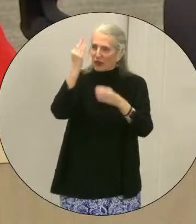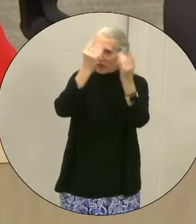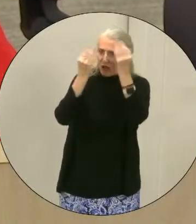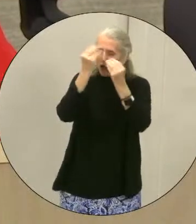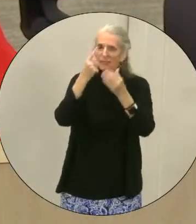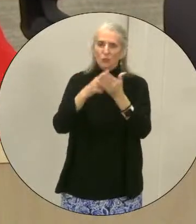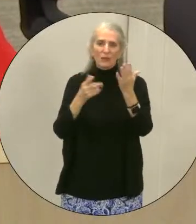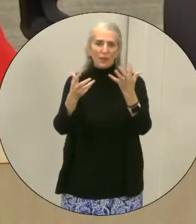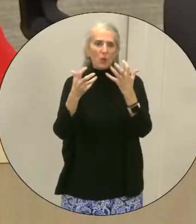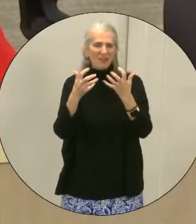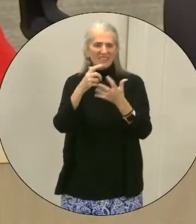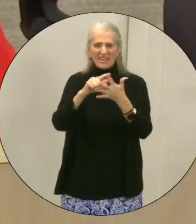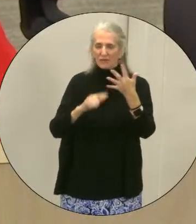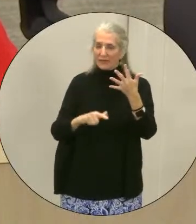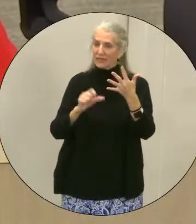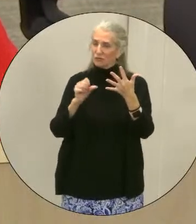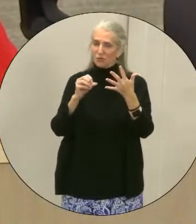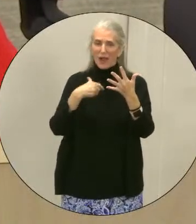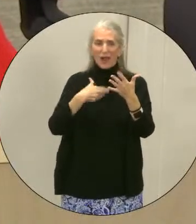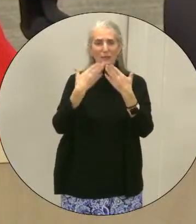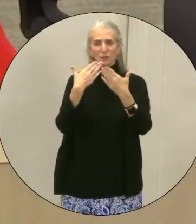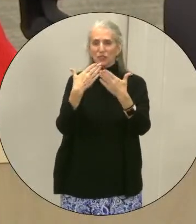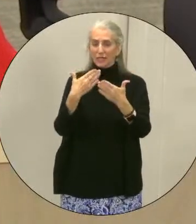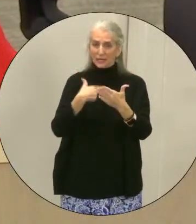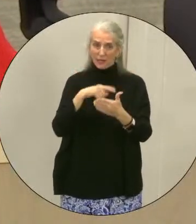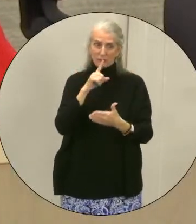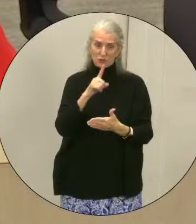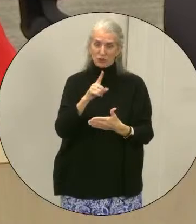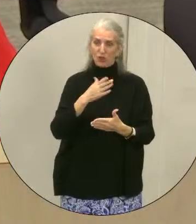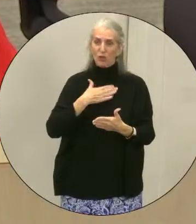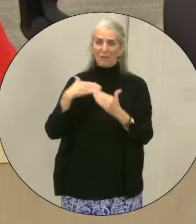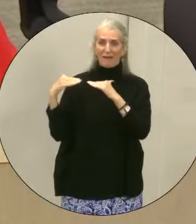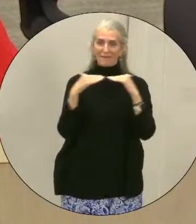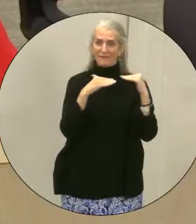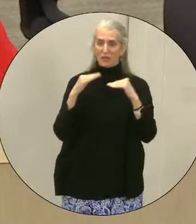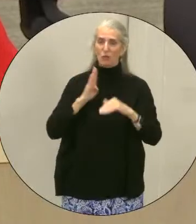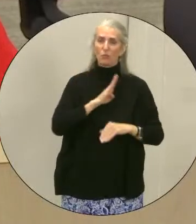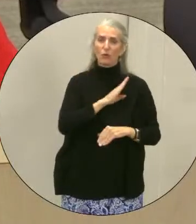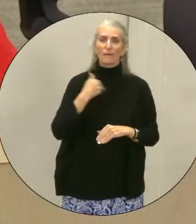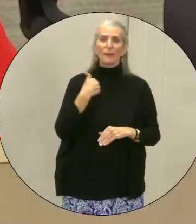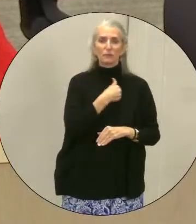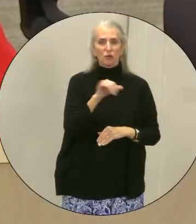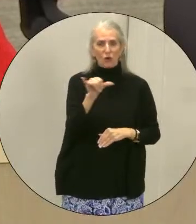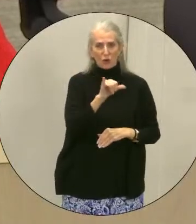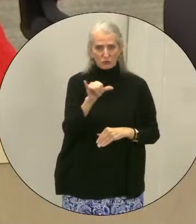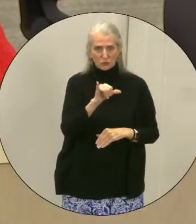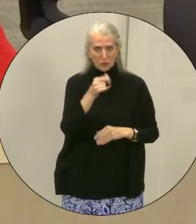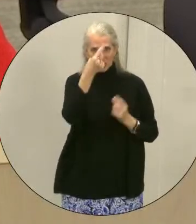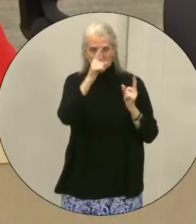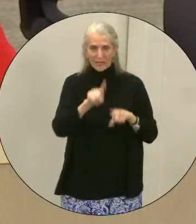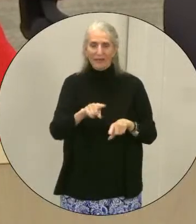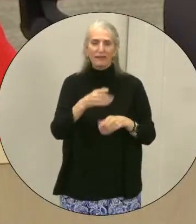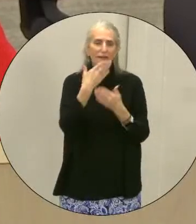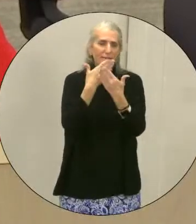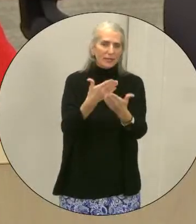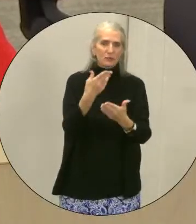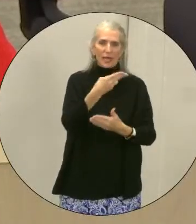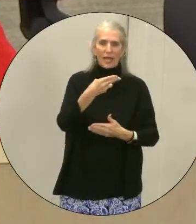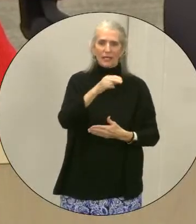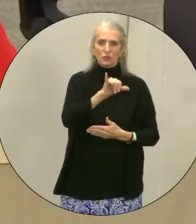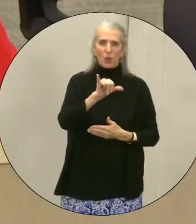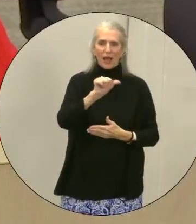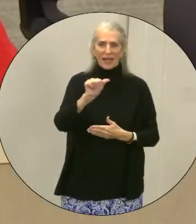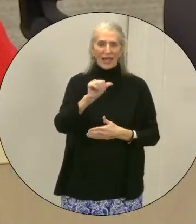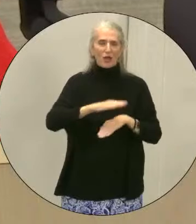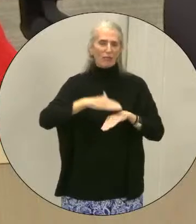wanted and everything. And I appreciate it. I'm sure my fellow board members also agree. Thank you to HYA. I know they're on the phone listening.